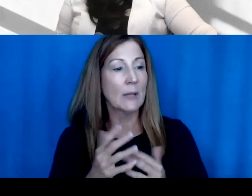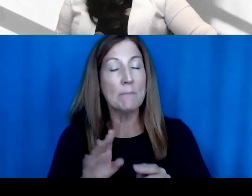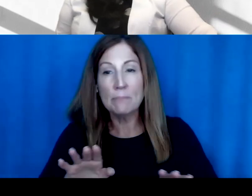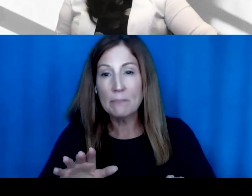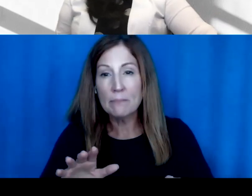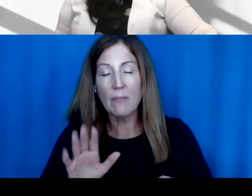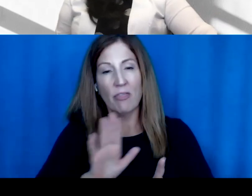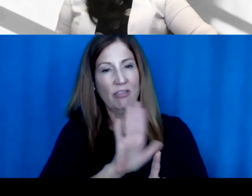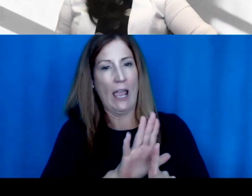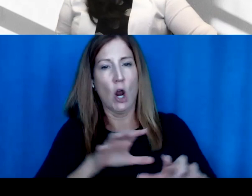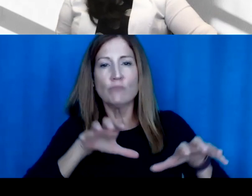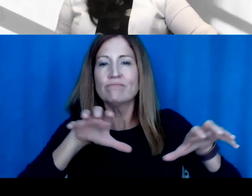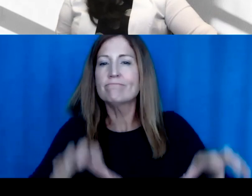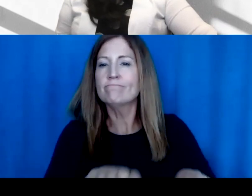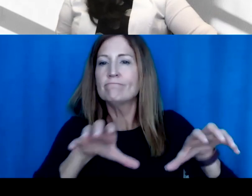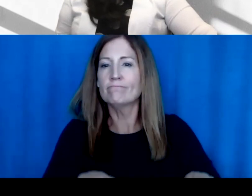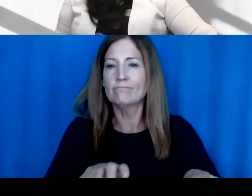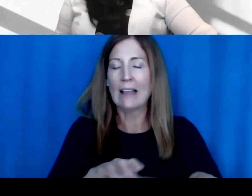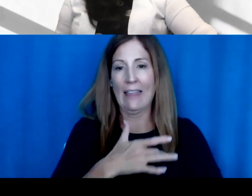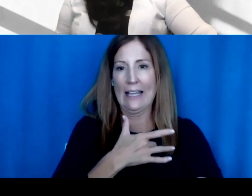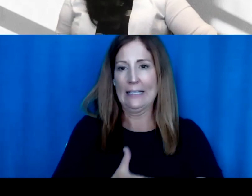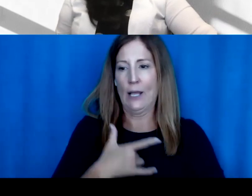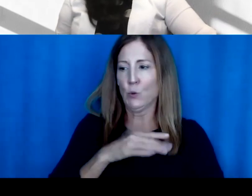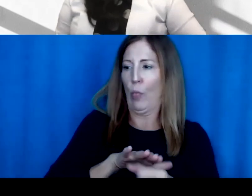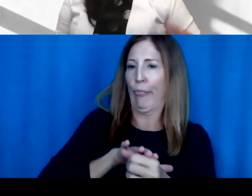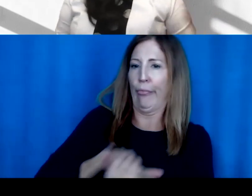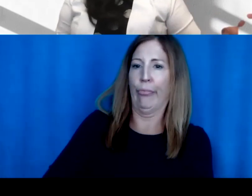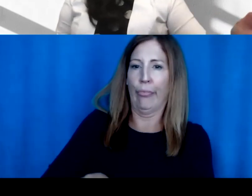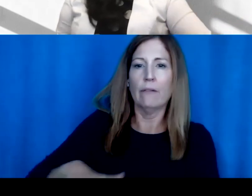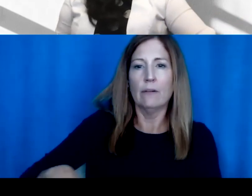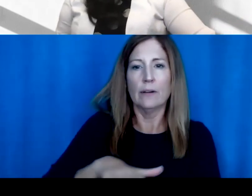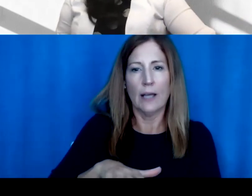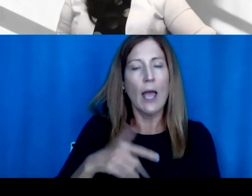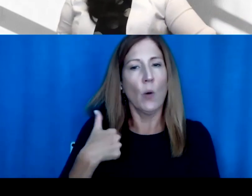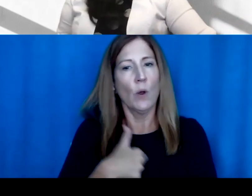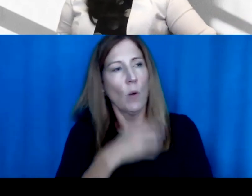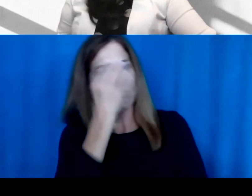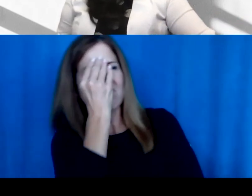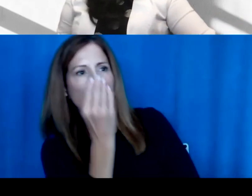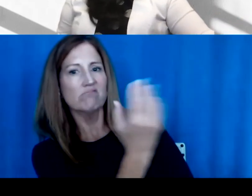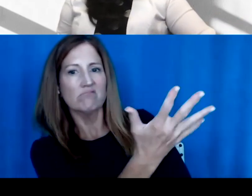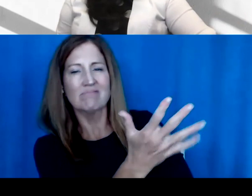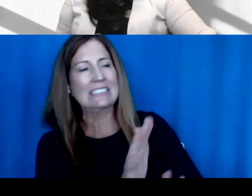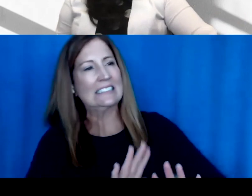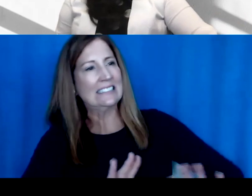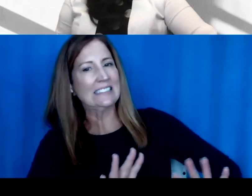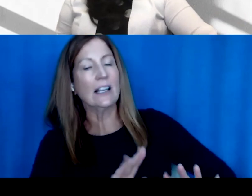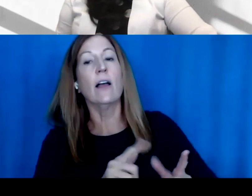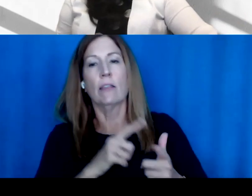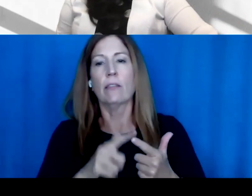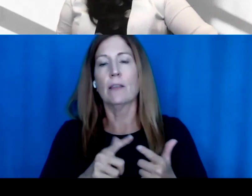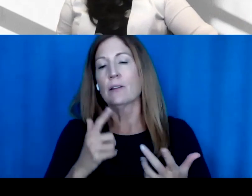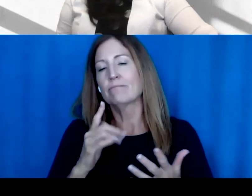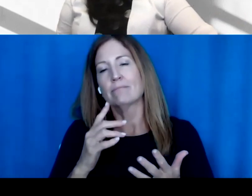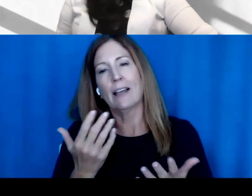behaviors that may be oppressive, and we want to bring that to light because for us, again, the issues are